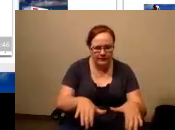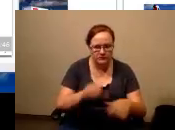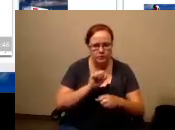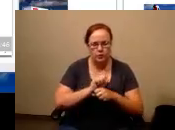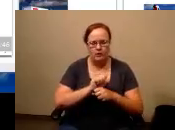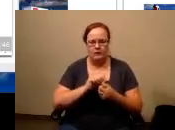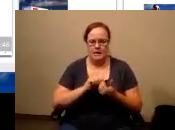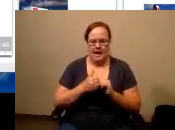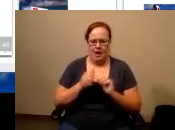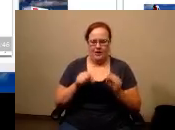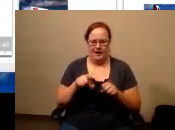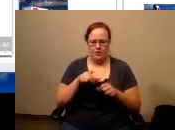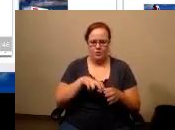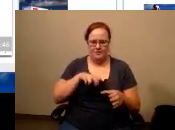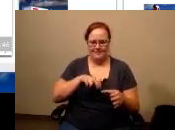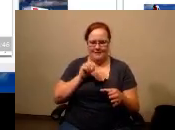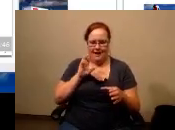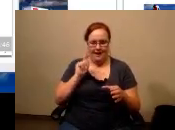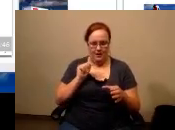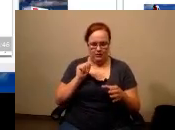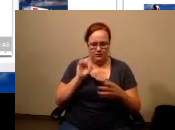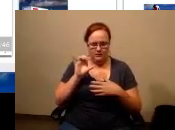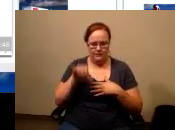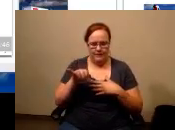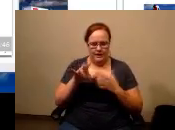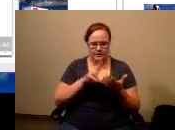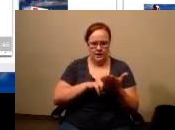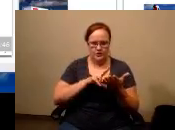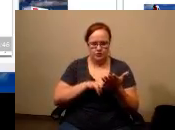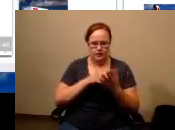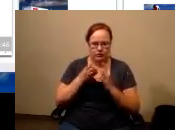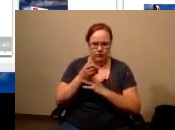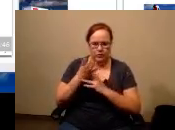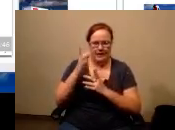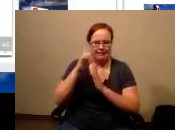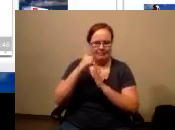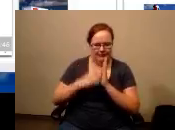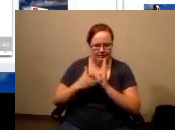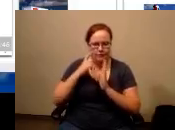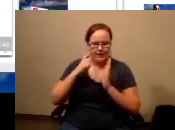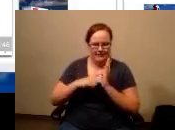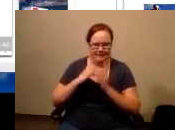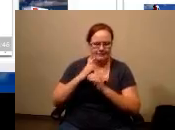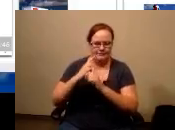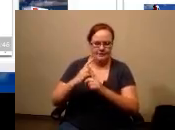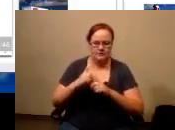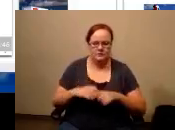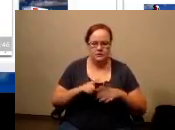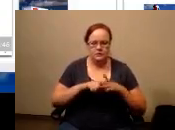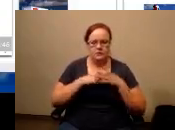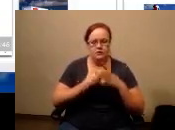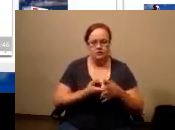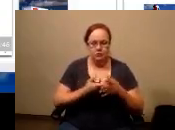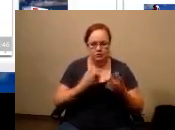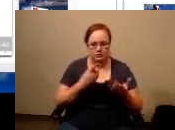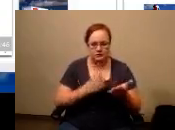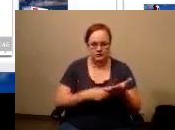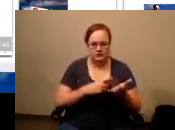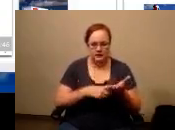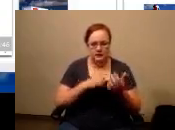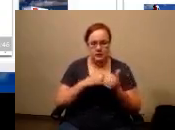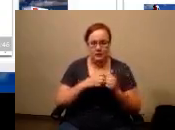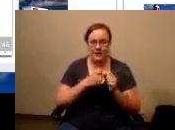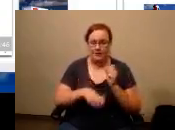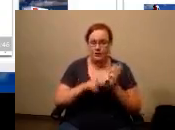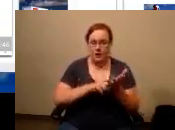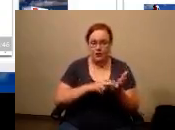get out of the contract through a legally recognized defense? So we'll begin by talking about the fact that in every contract there are rights,